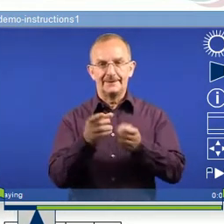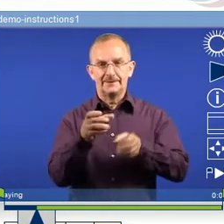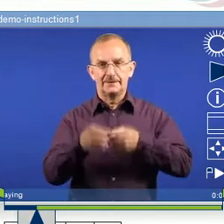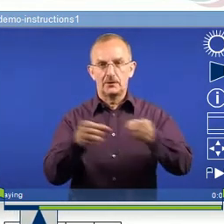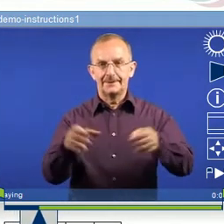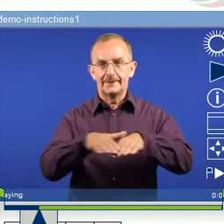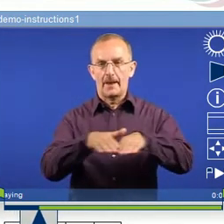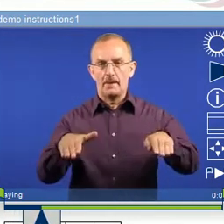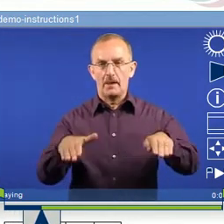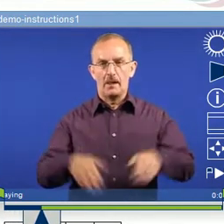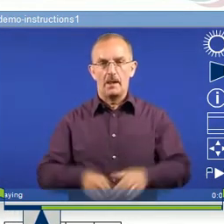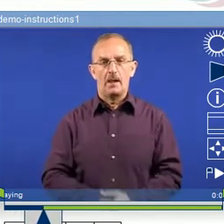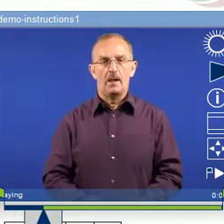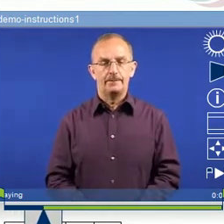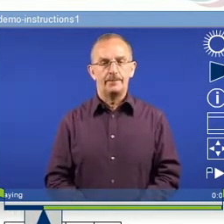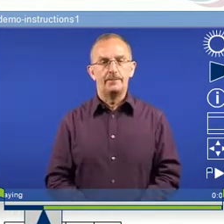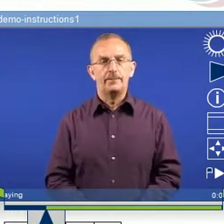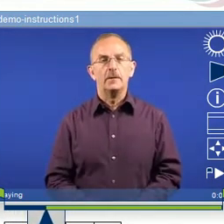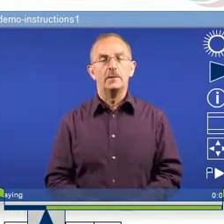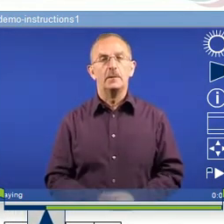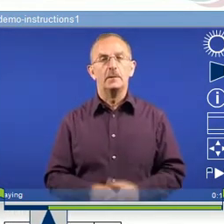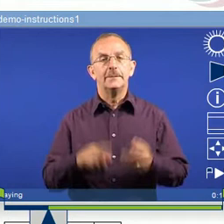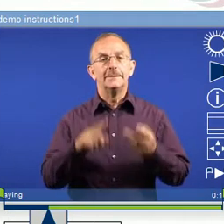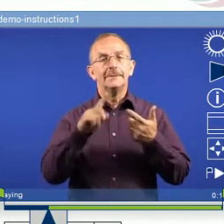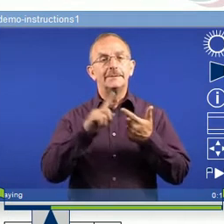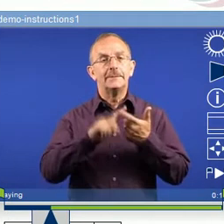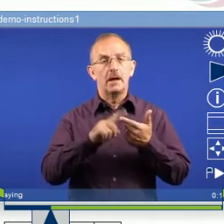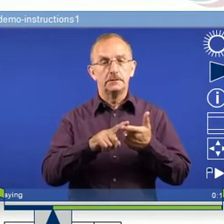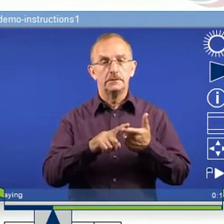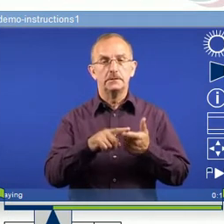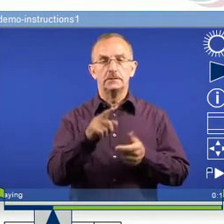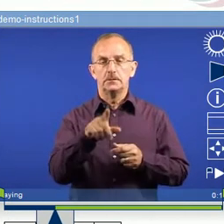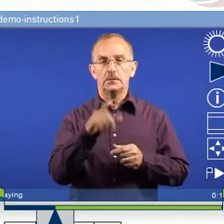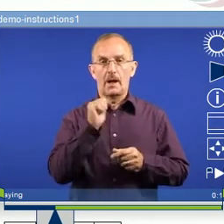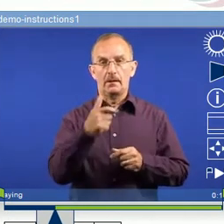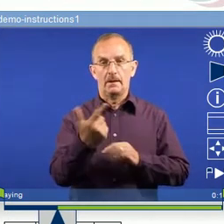First, you will be shown a picture of a table with a number of objects on it.